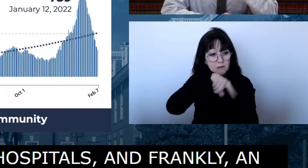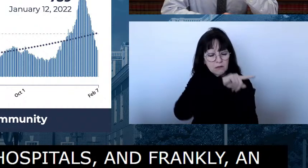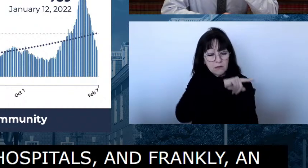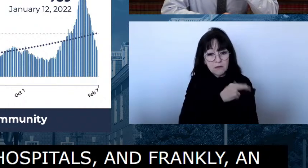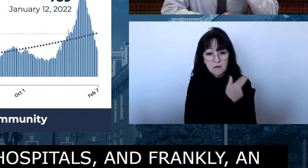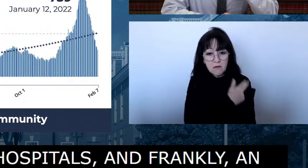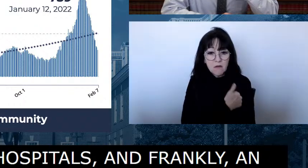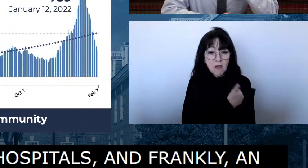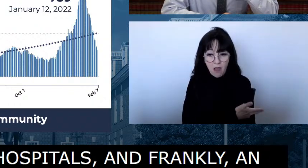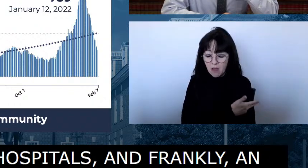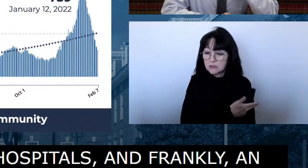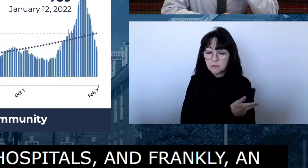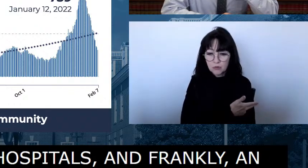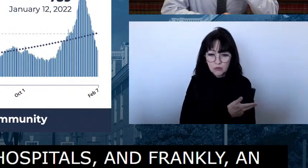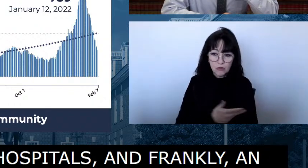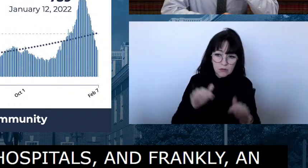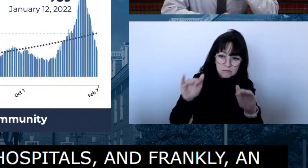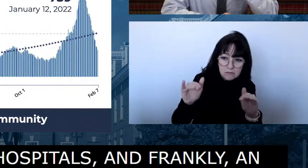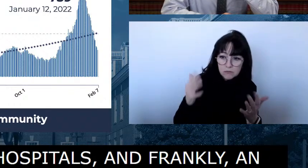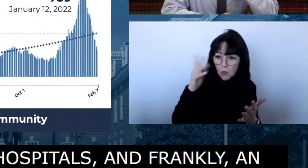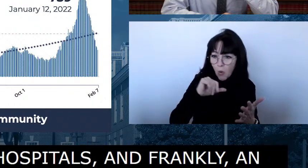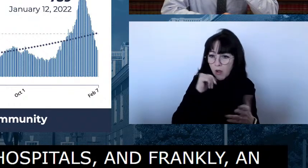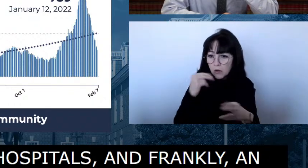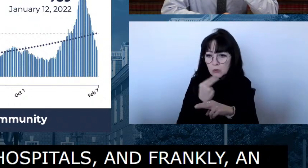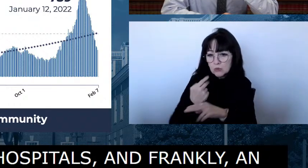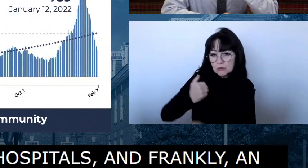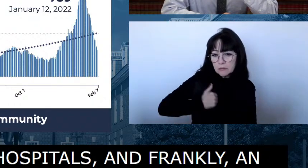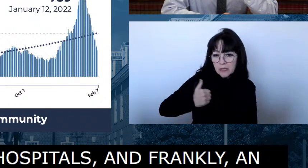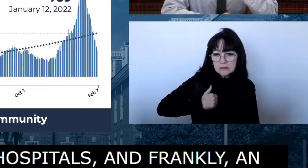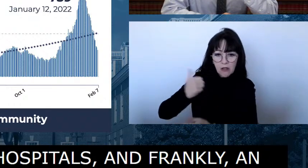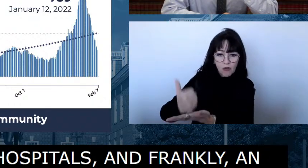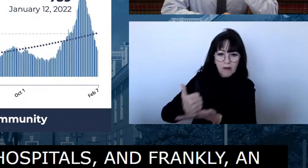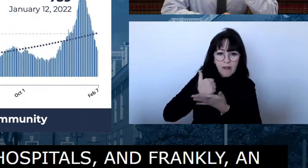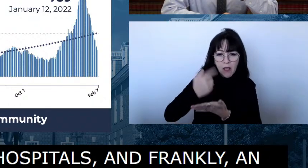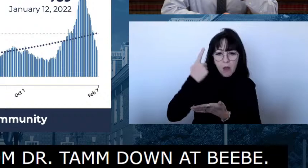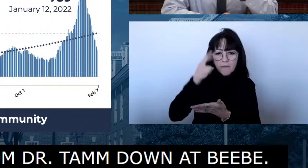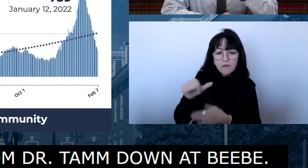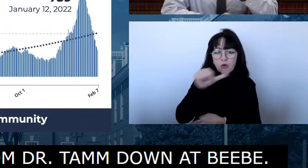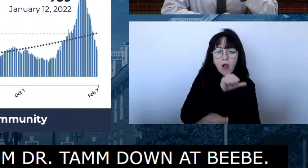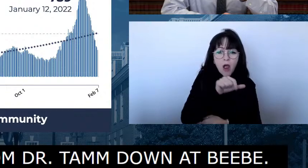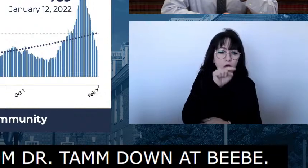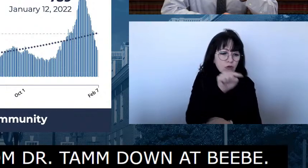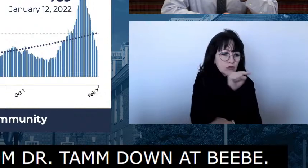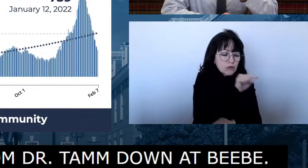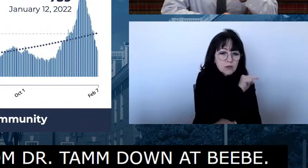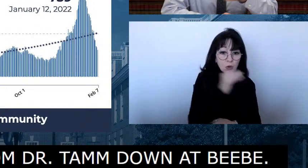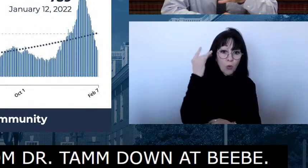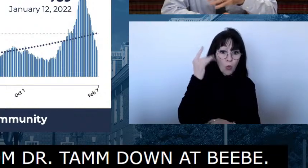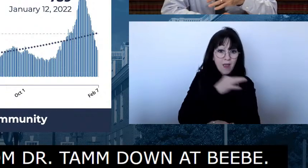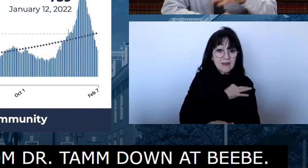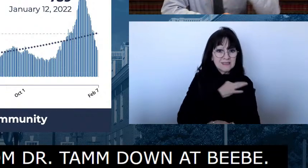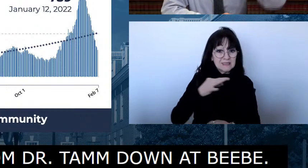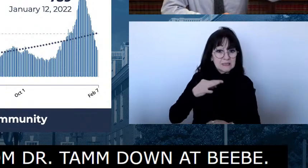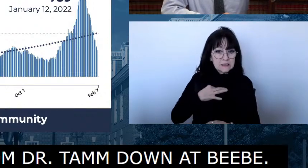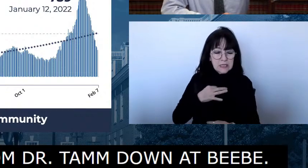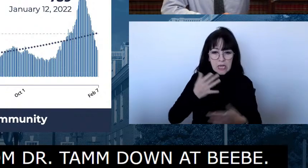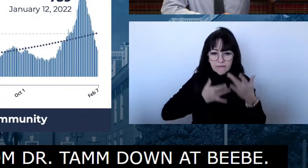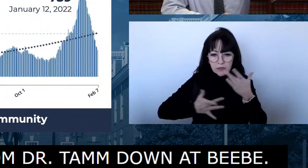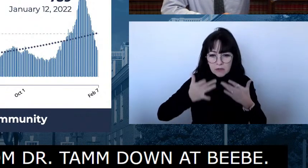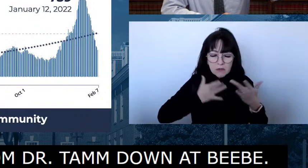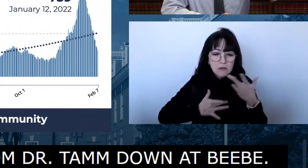positively. Understand that they've reached out for other assistance with their staffing concerns. So in addition to